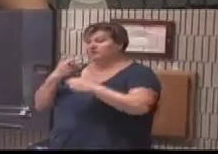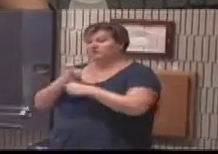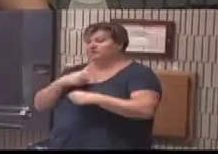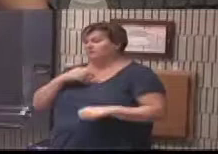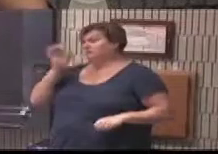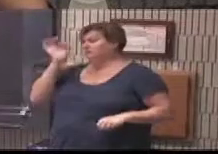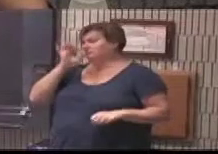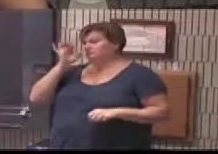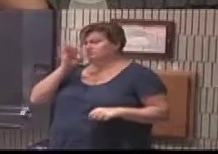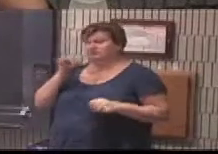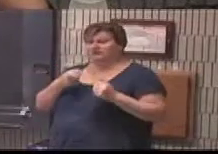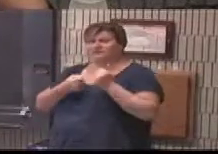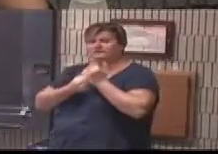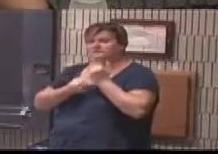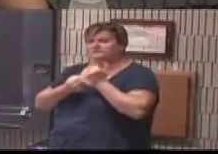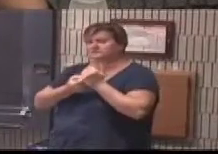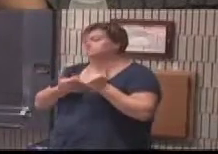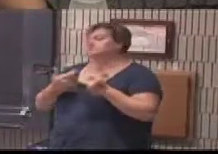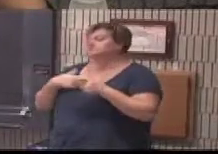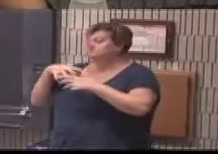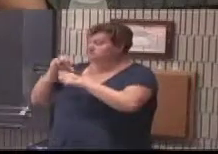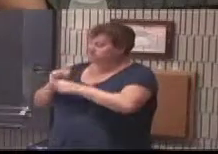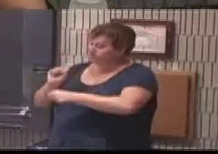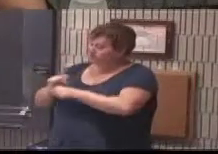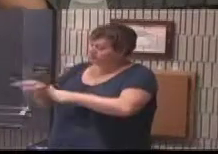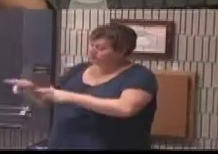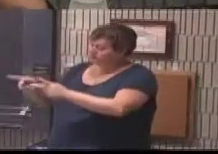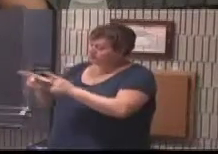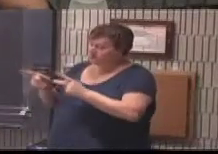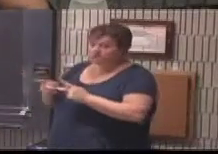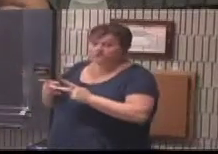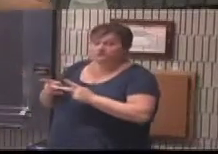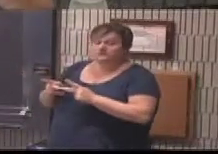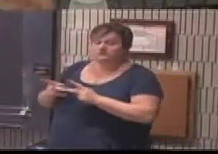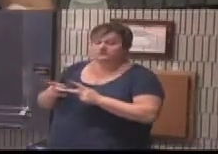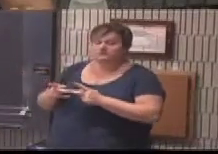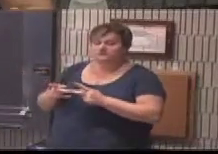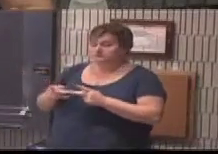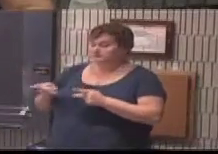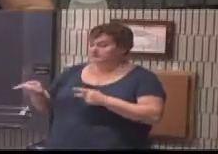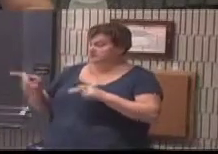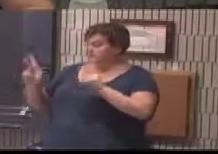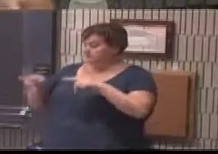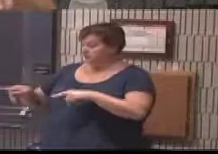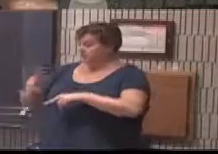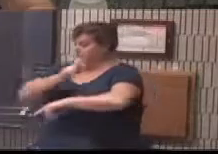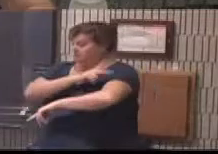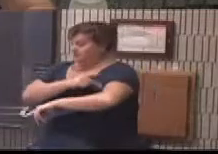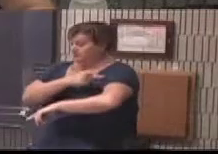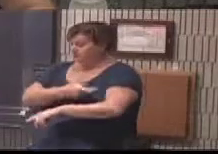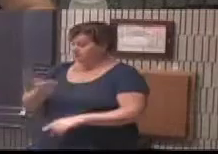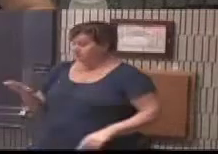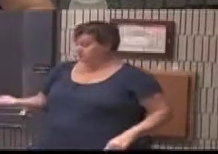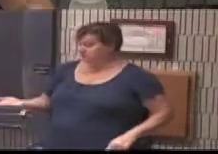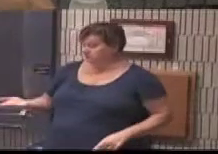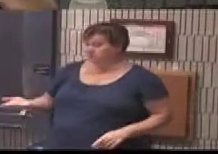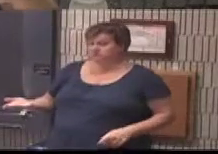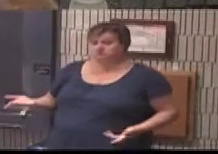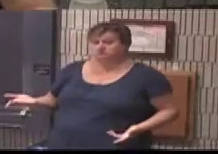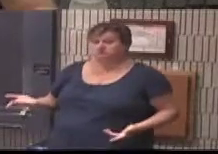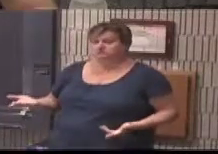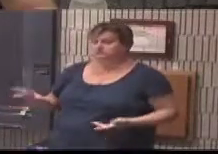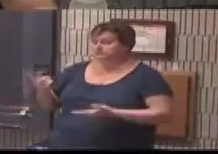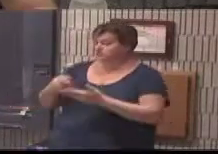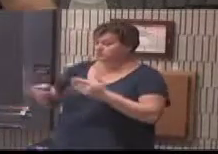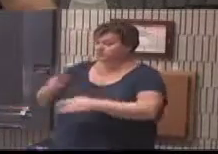or think much about it. I was used to working in a setting where I had someone that was identified as a patient in front of me, and we thought,